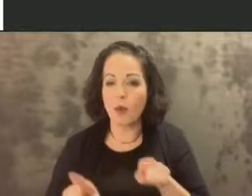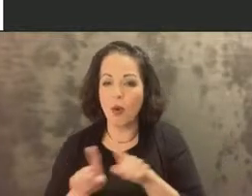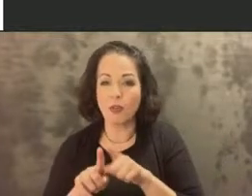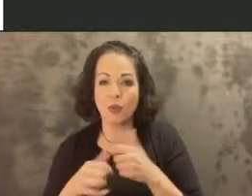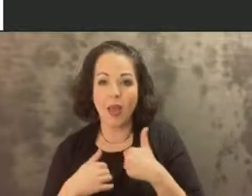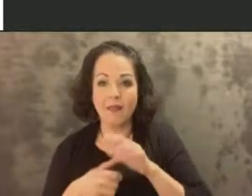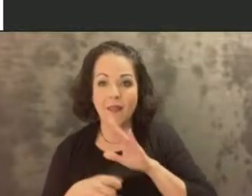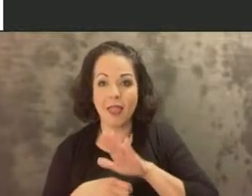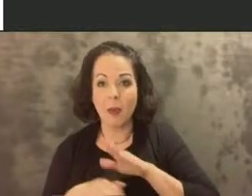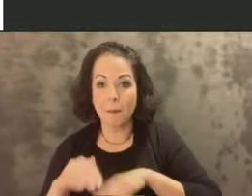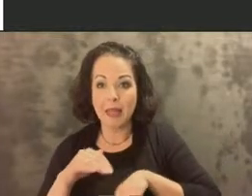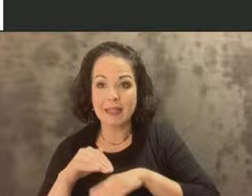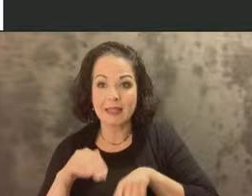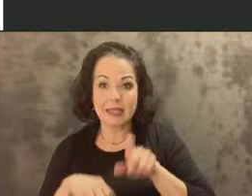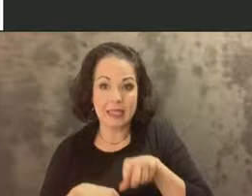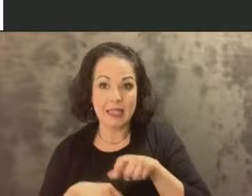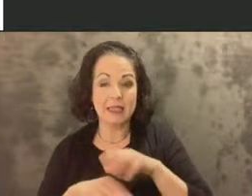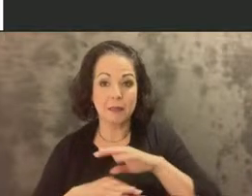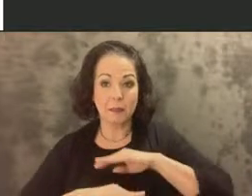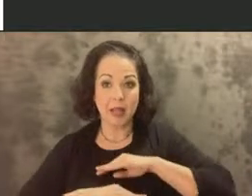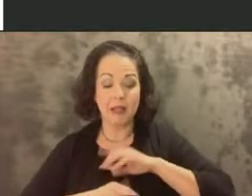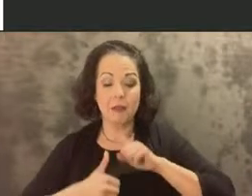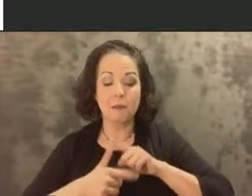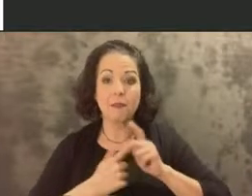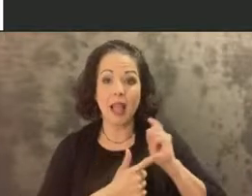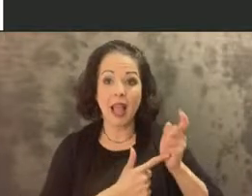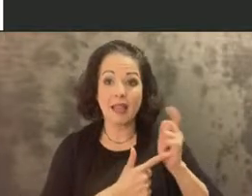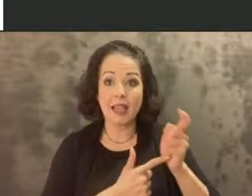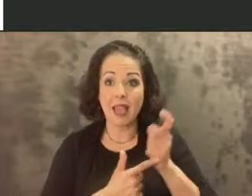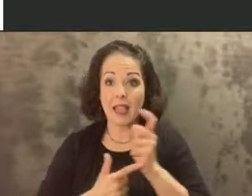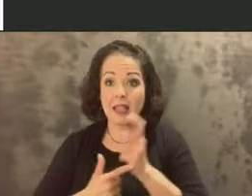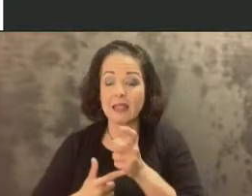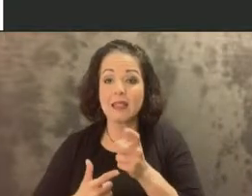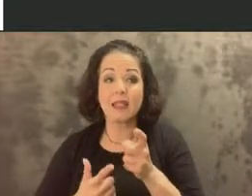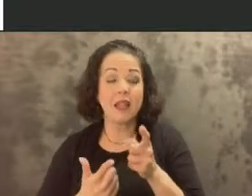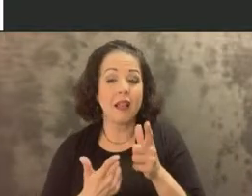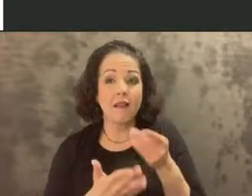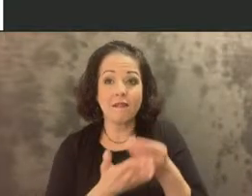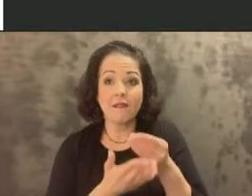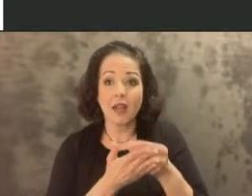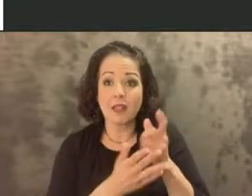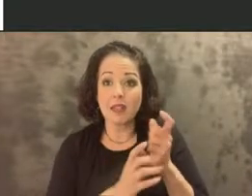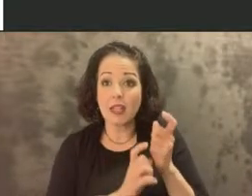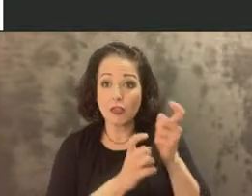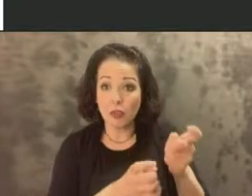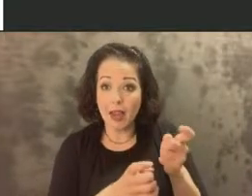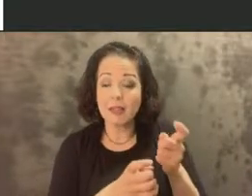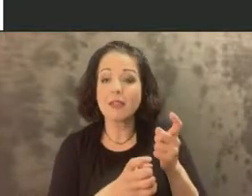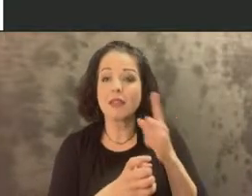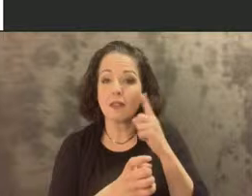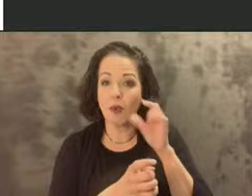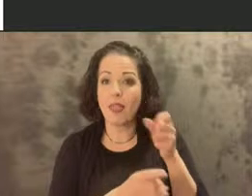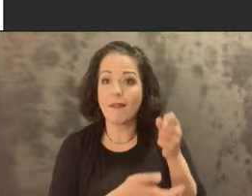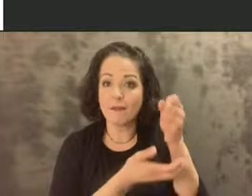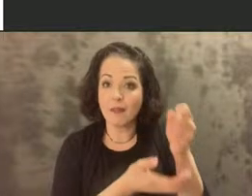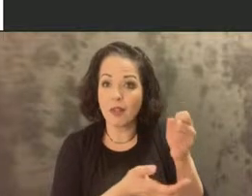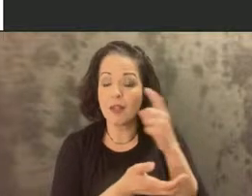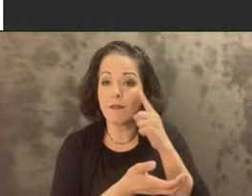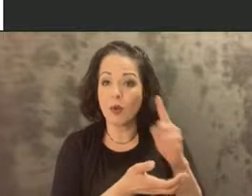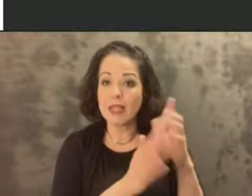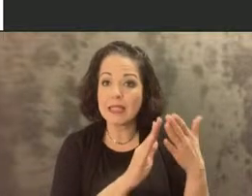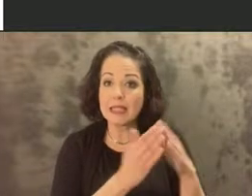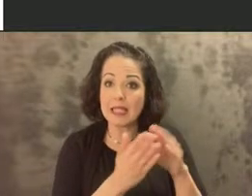their basic needs. Allocate federal funding for grants and funding to cities, states, and tribes,